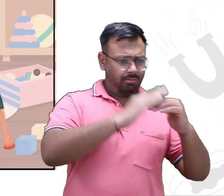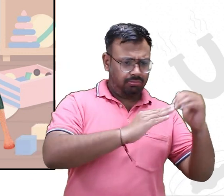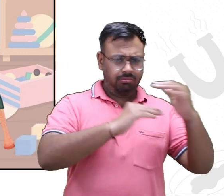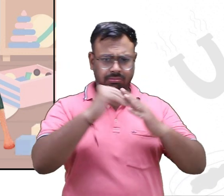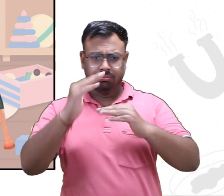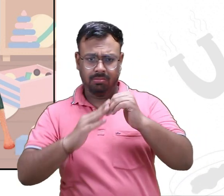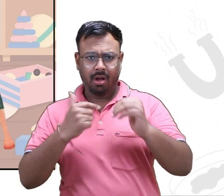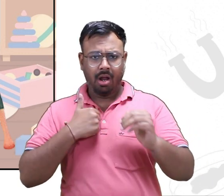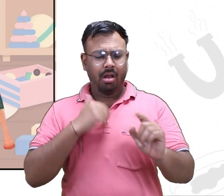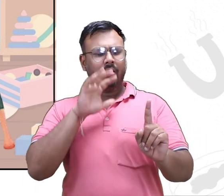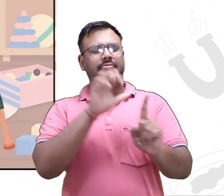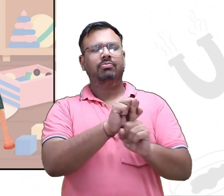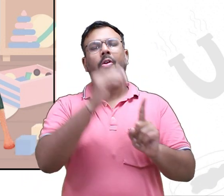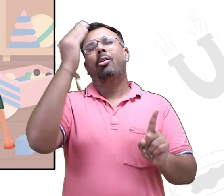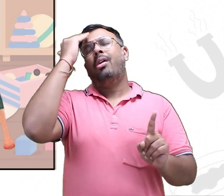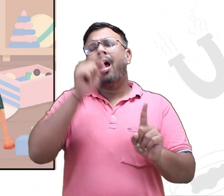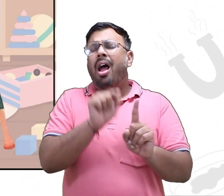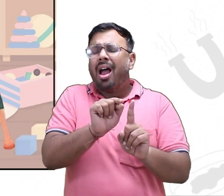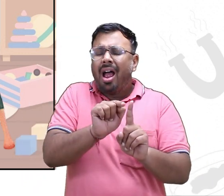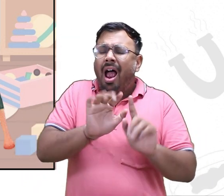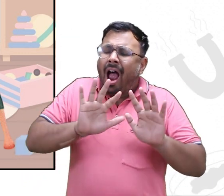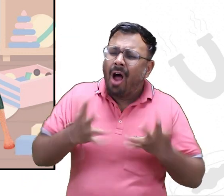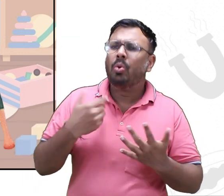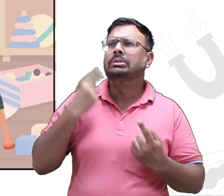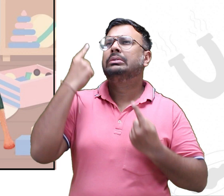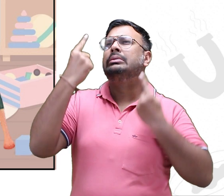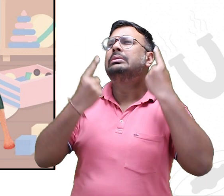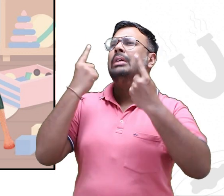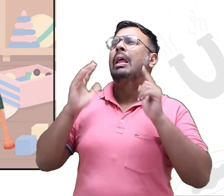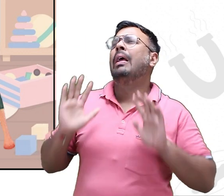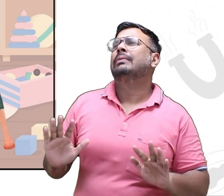makes me wonder, how do we know the protein structure?